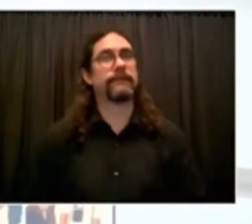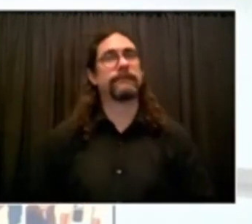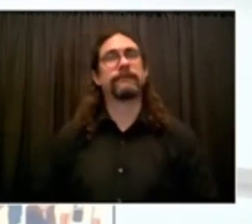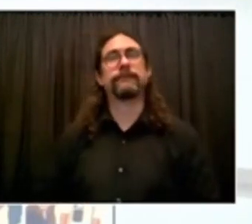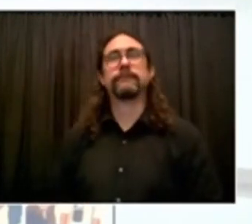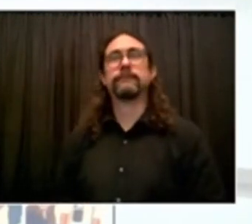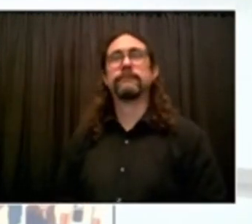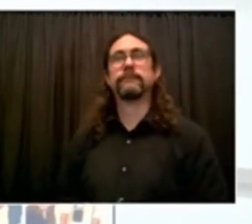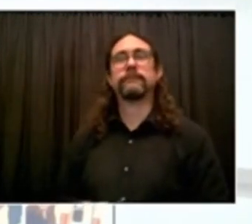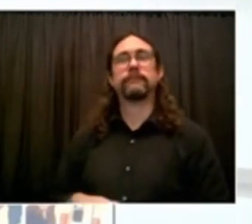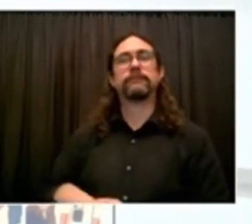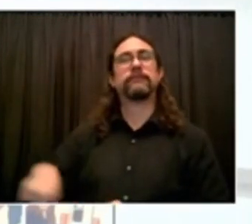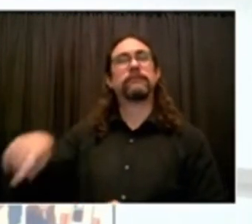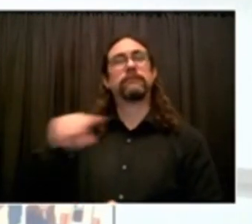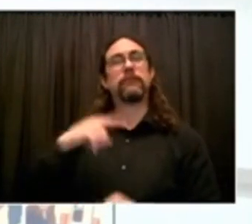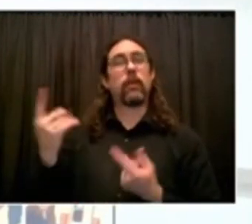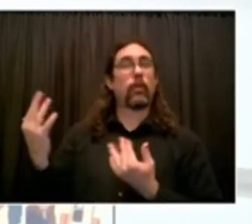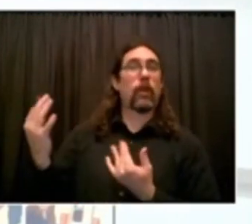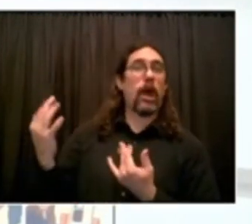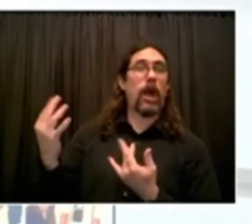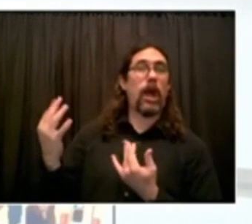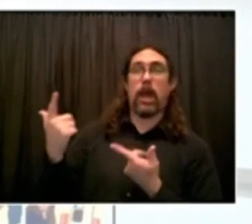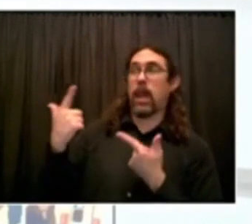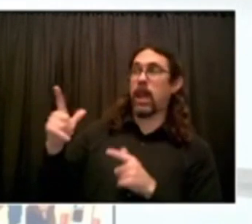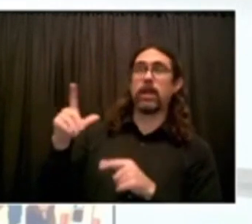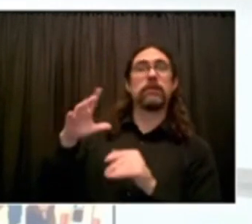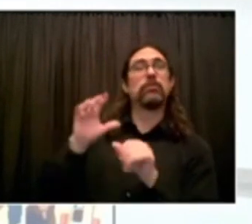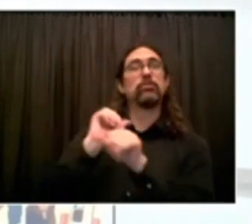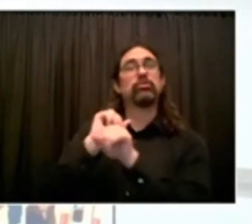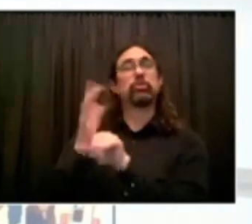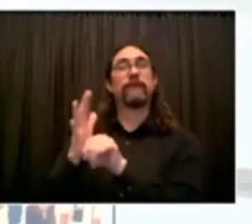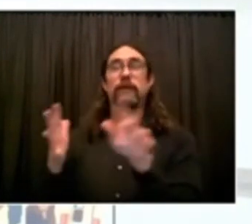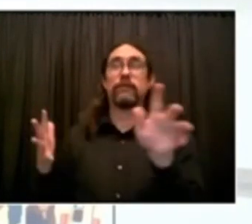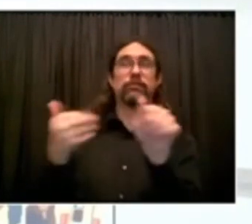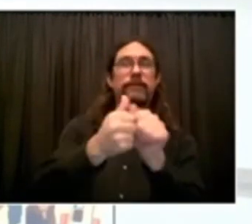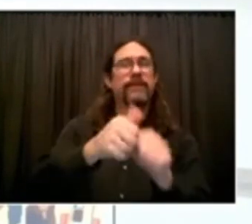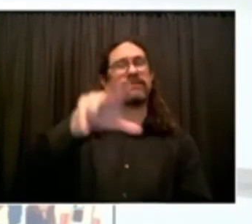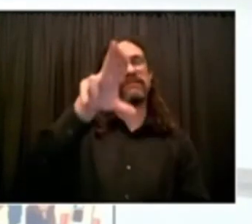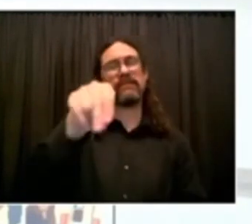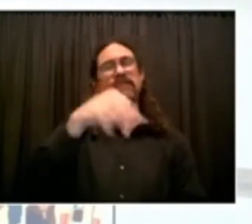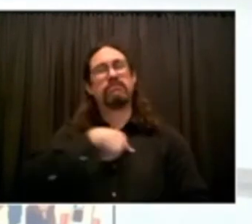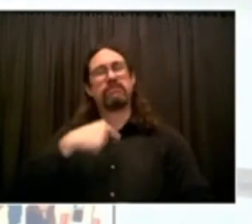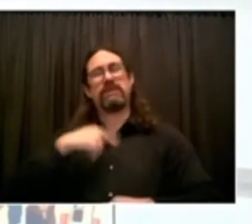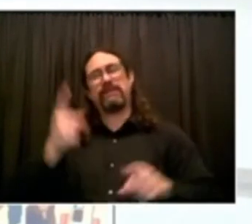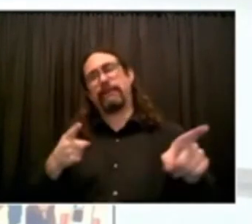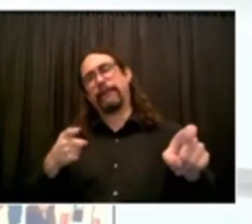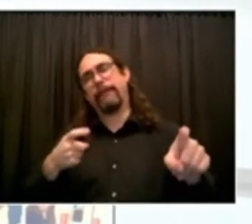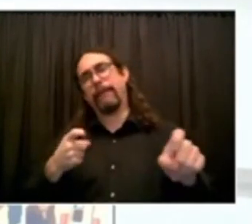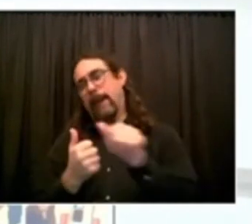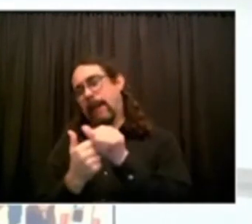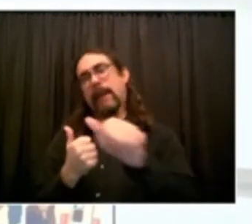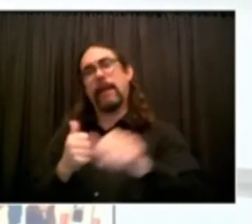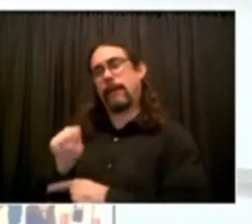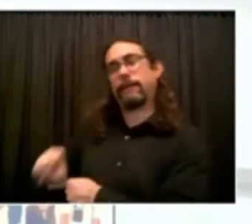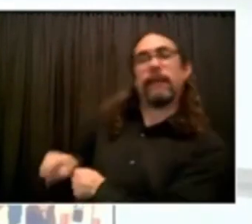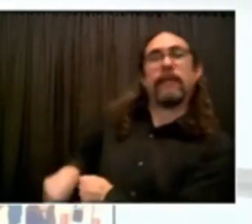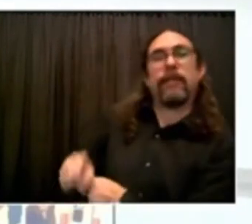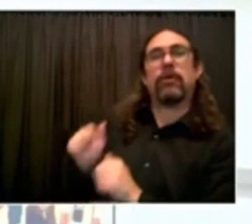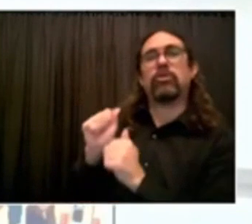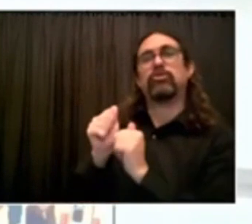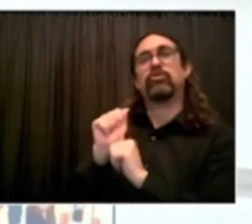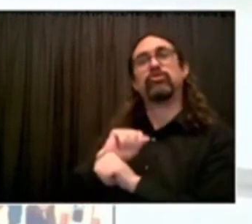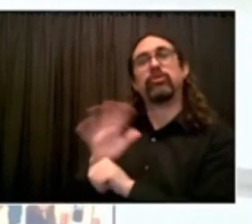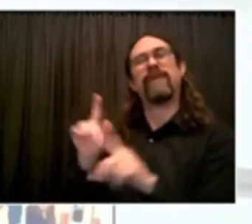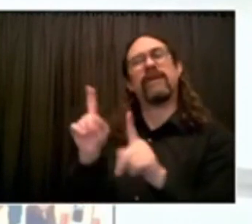New Yorkers have shown our characteristic toughness, particularly when it's most needed. For instance, in the last 2 days,